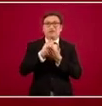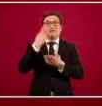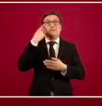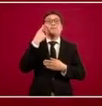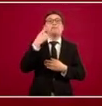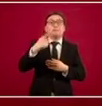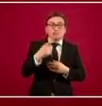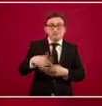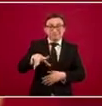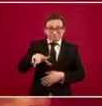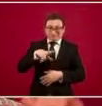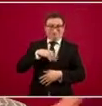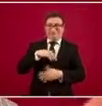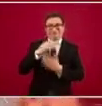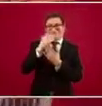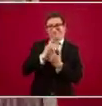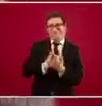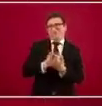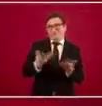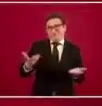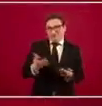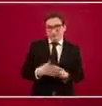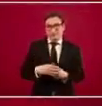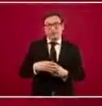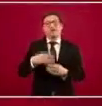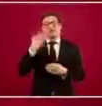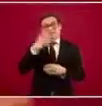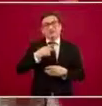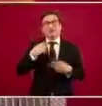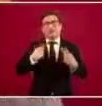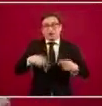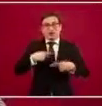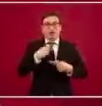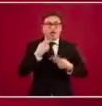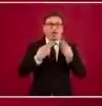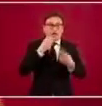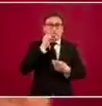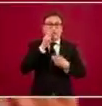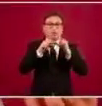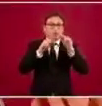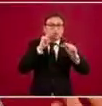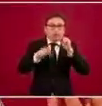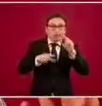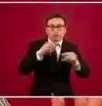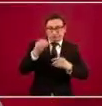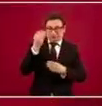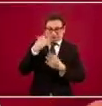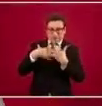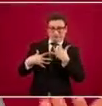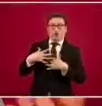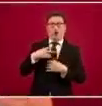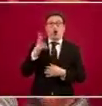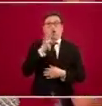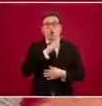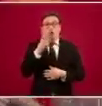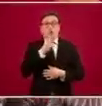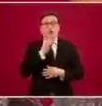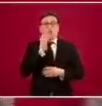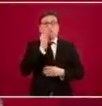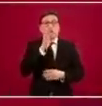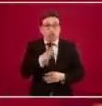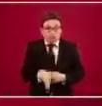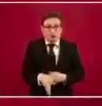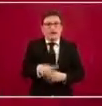help reduce the probability of receiving the saliva drops of the little particles